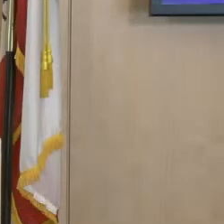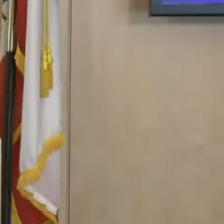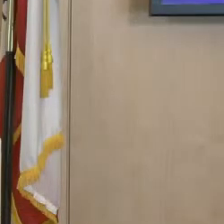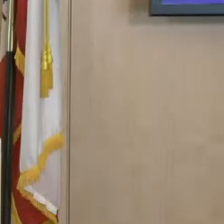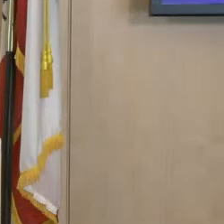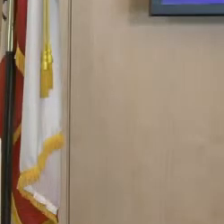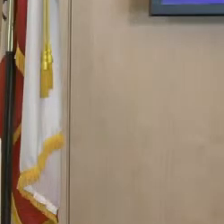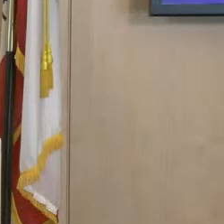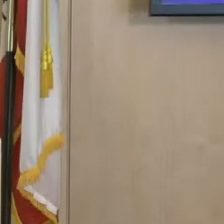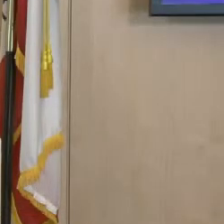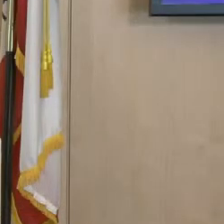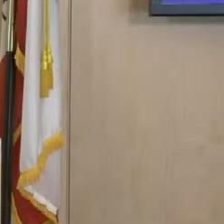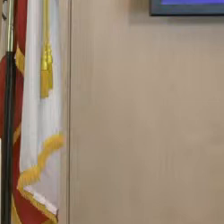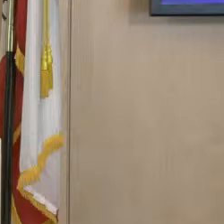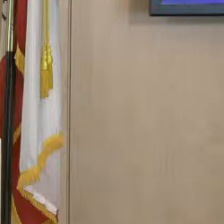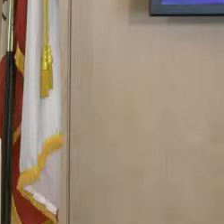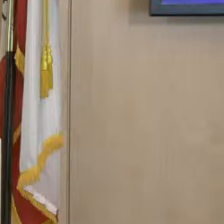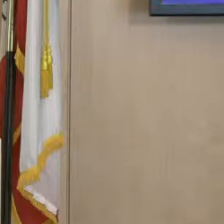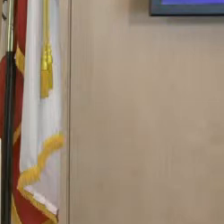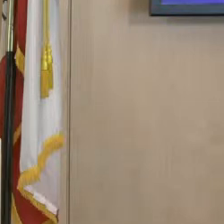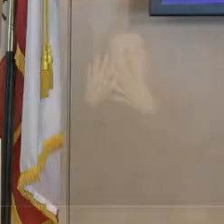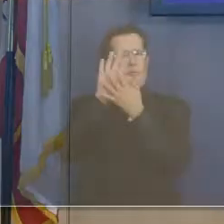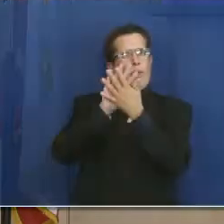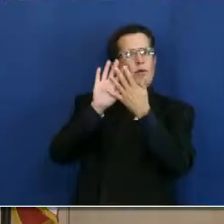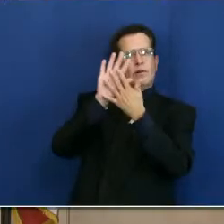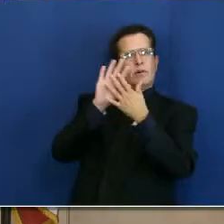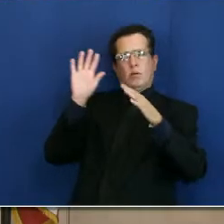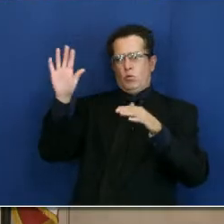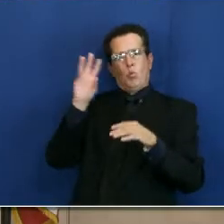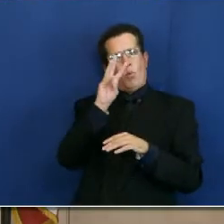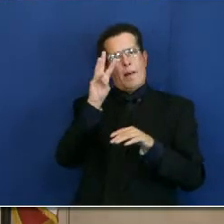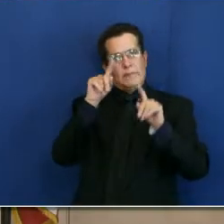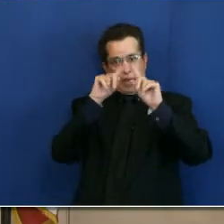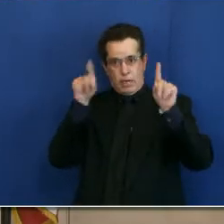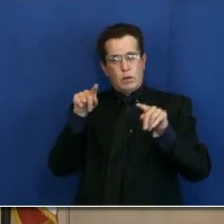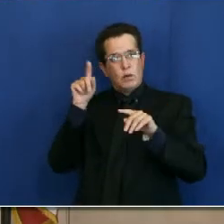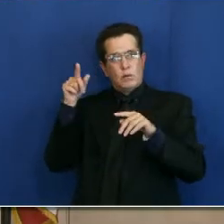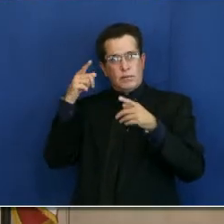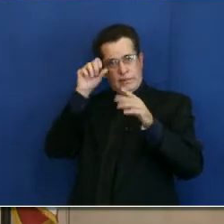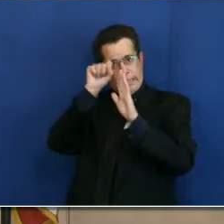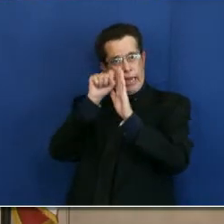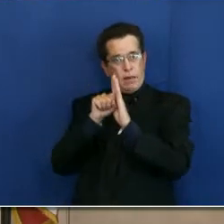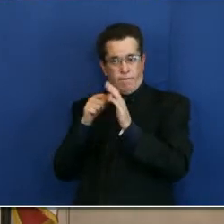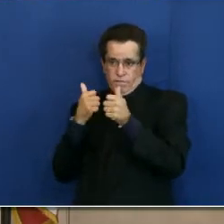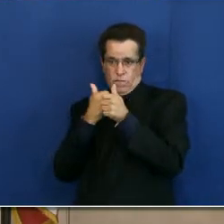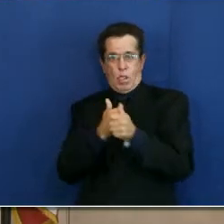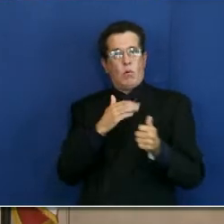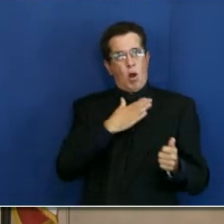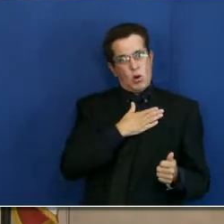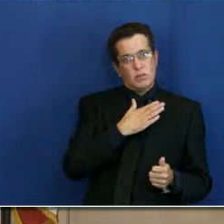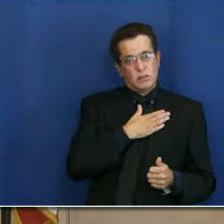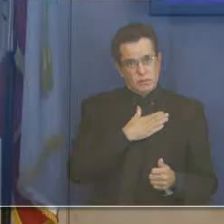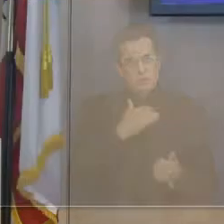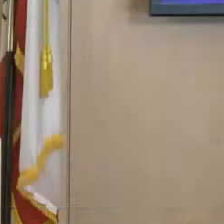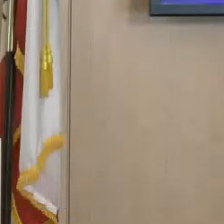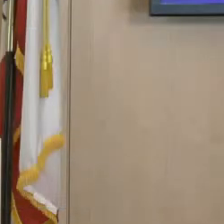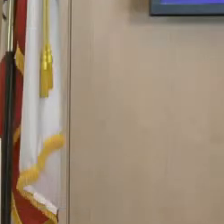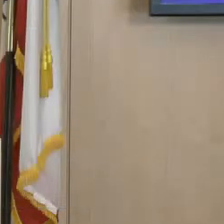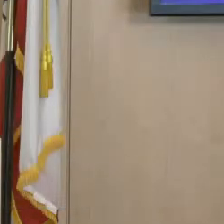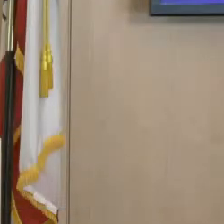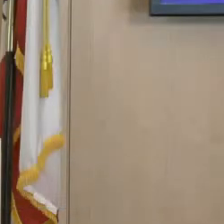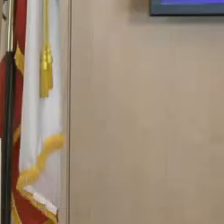on and off the monitoring list. So does the state agree with us that today is, in fact, day